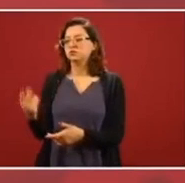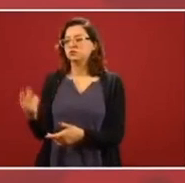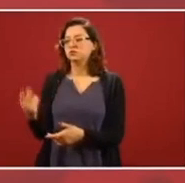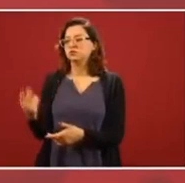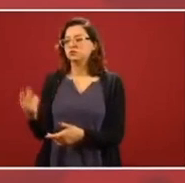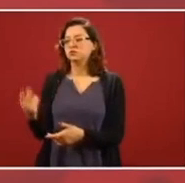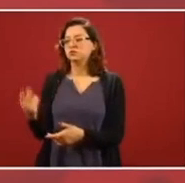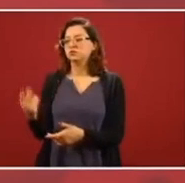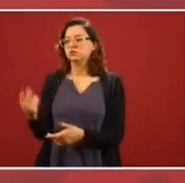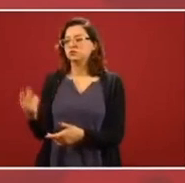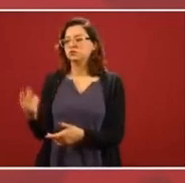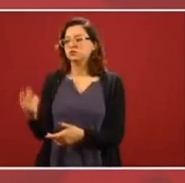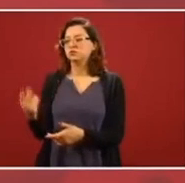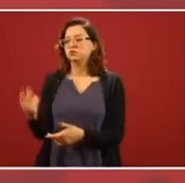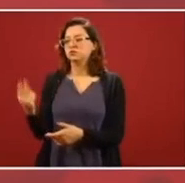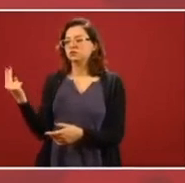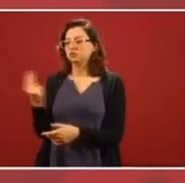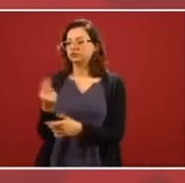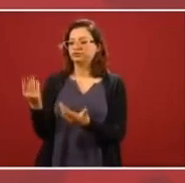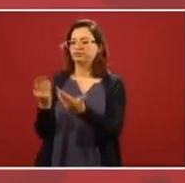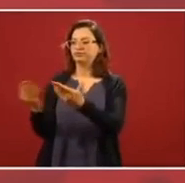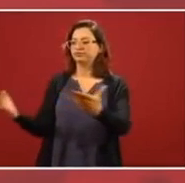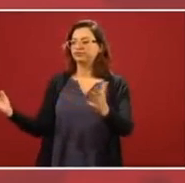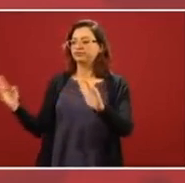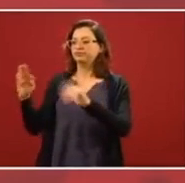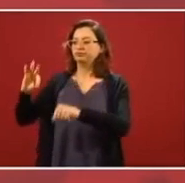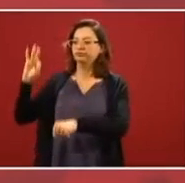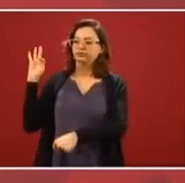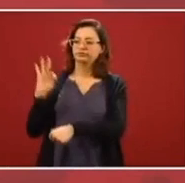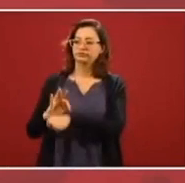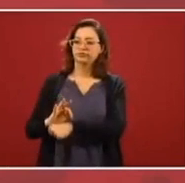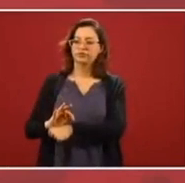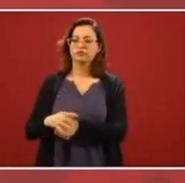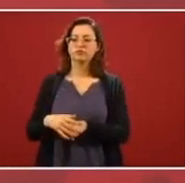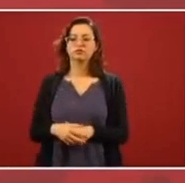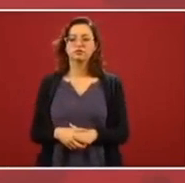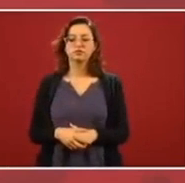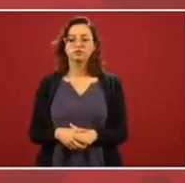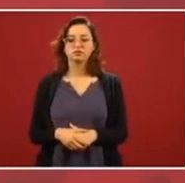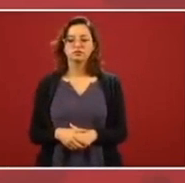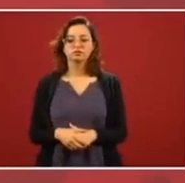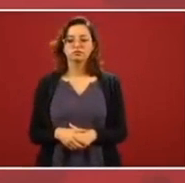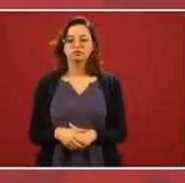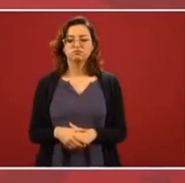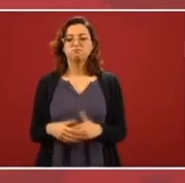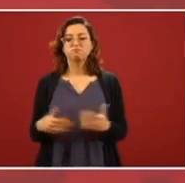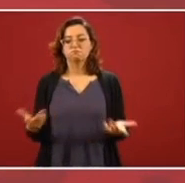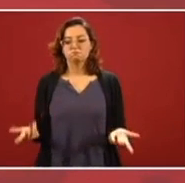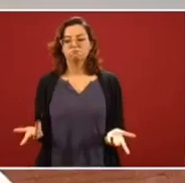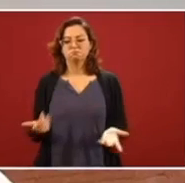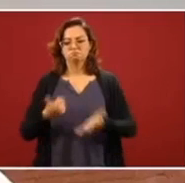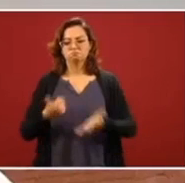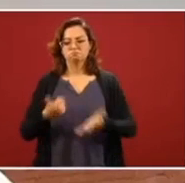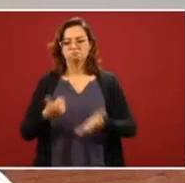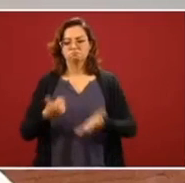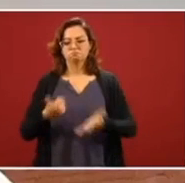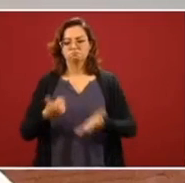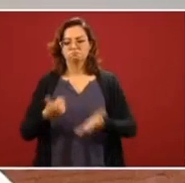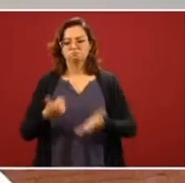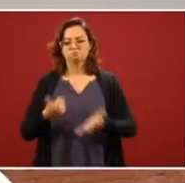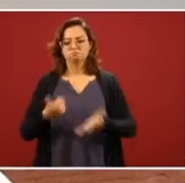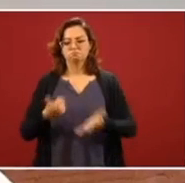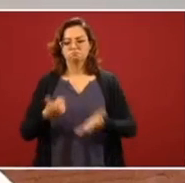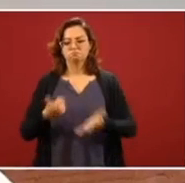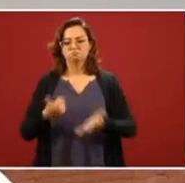protective borders for the populations. y nos está ayudando And we